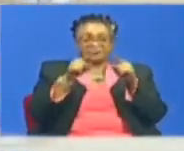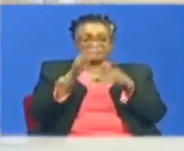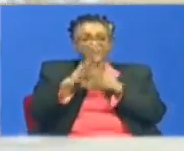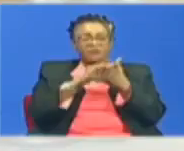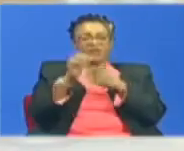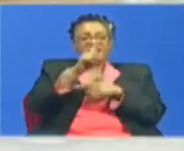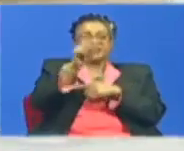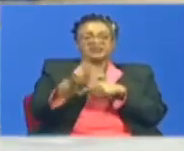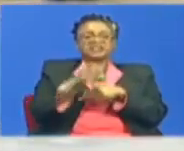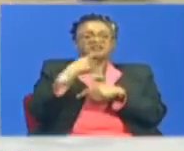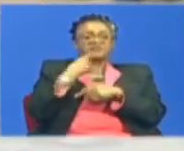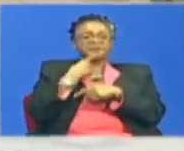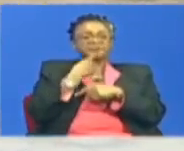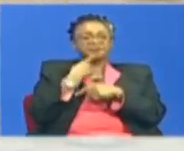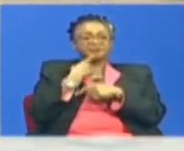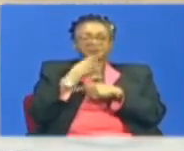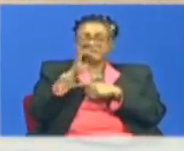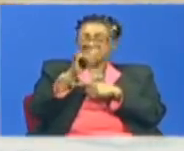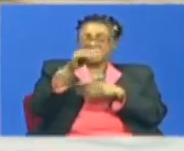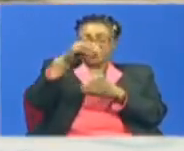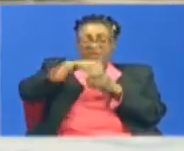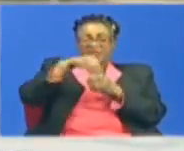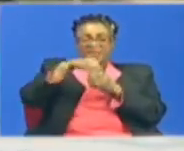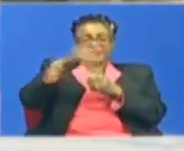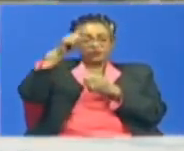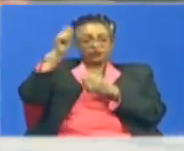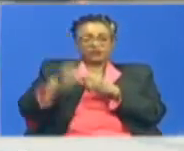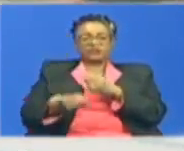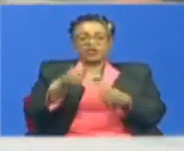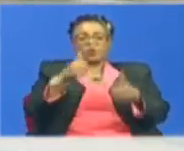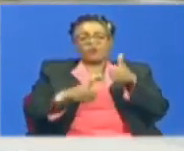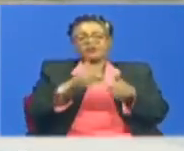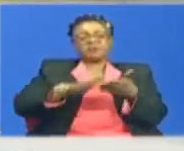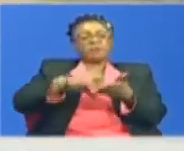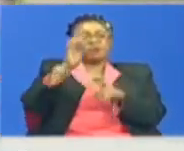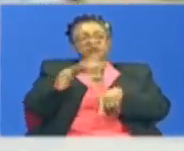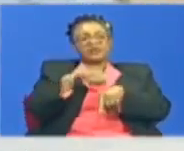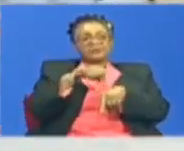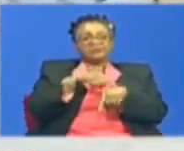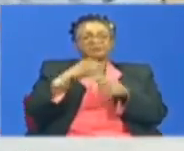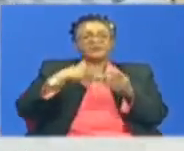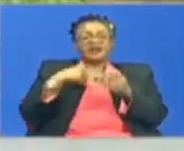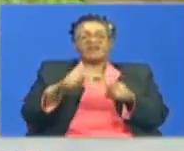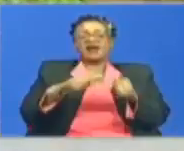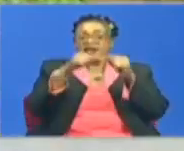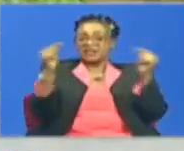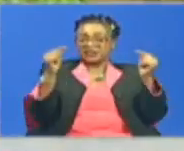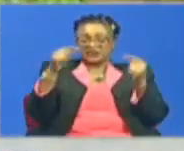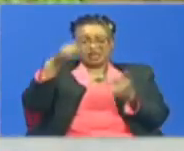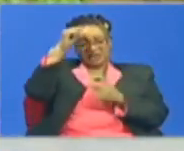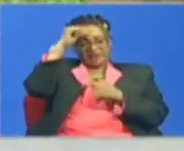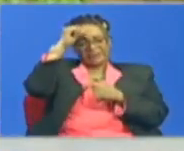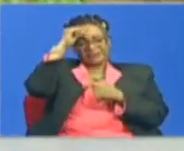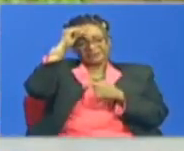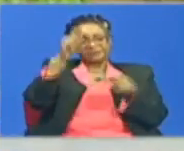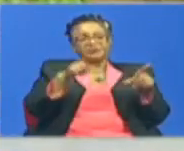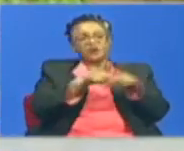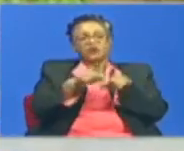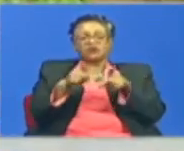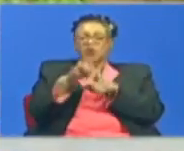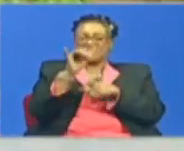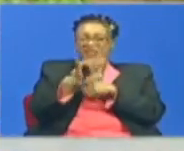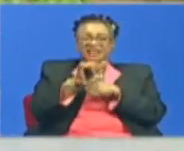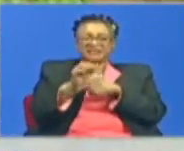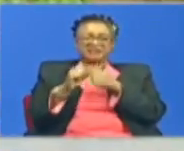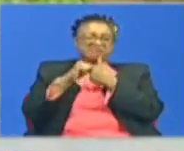termed as the activism within the judiciary, which has in most cases ruled against the government. It is also seen as a muscle